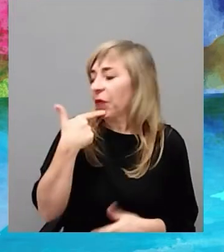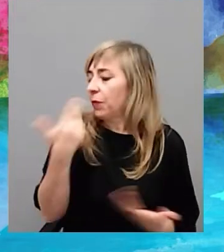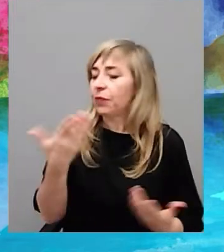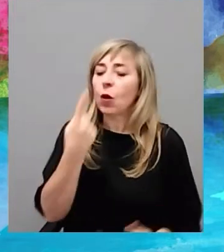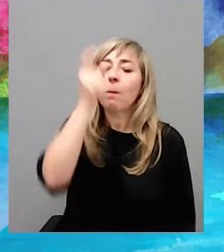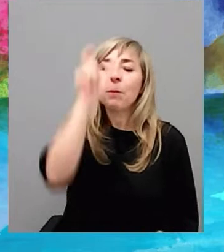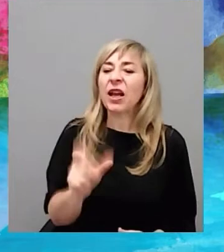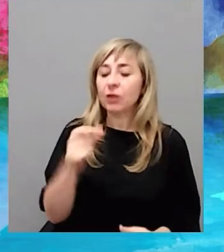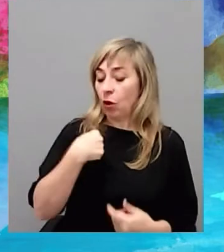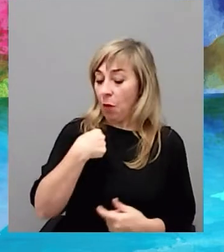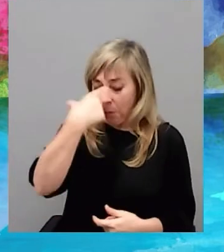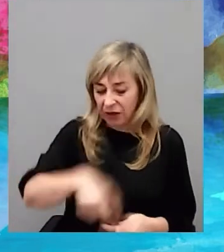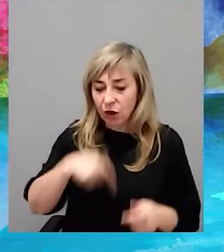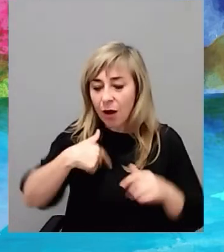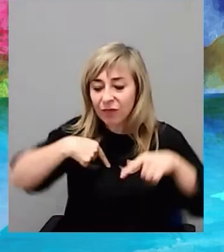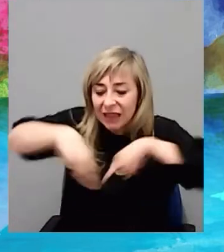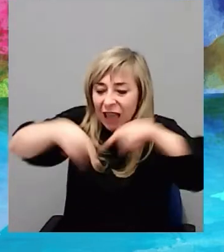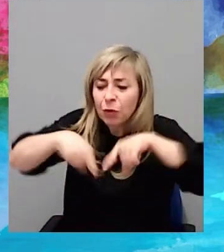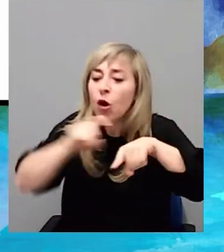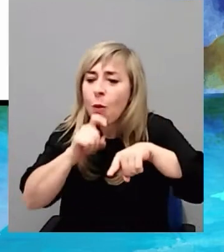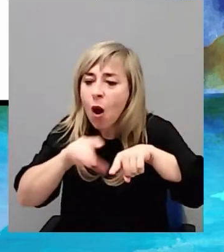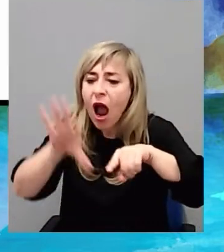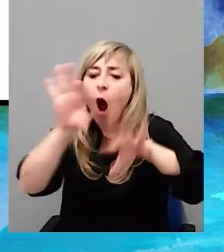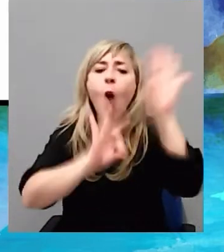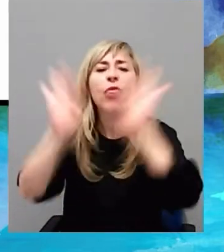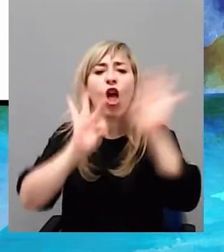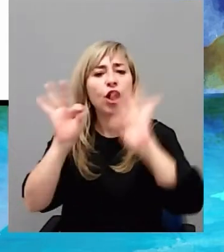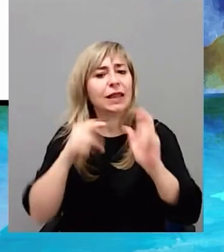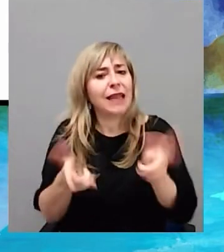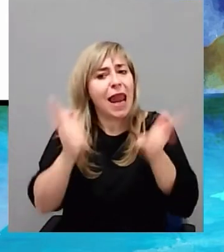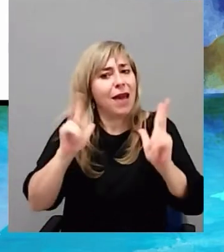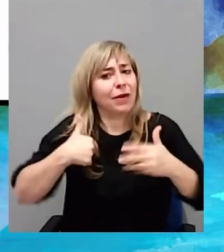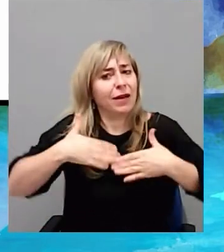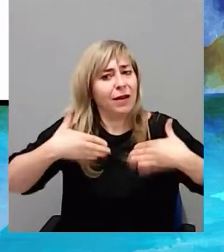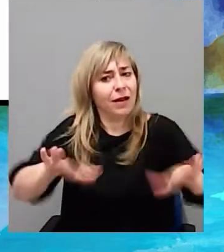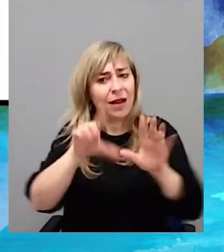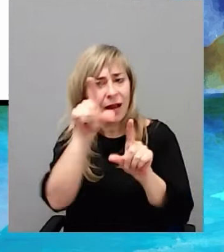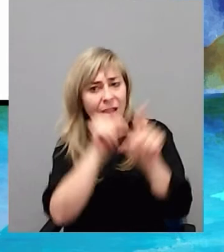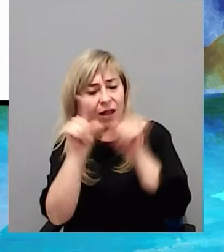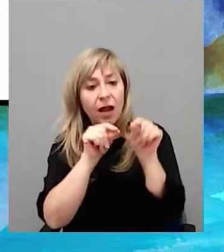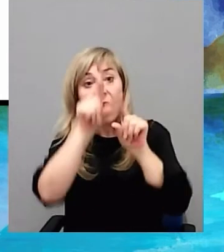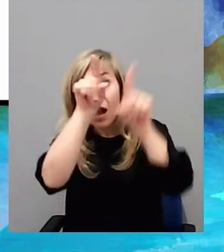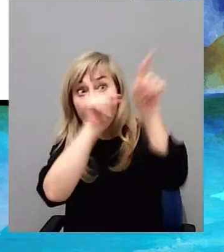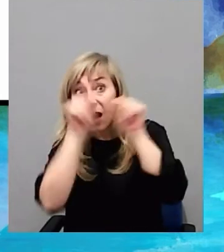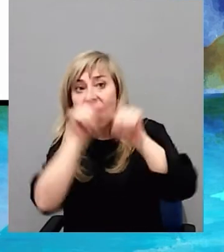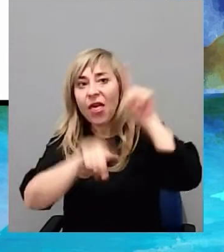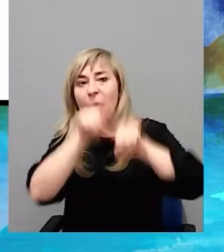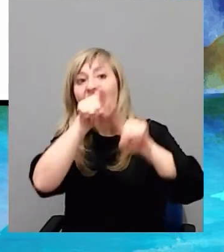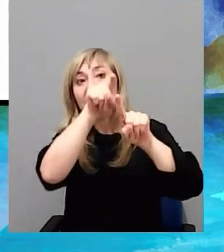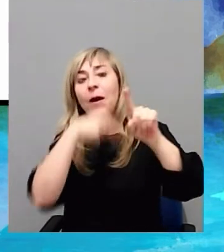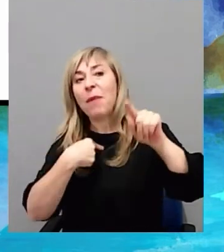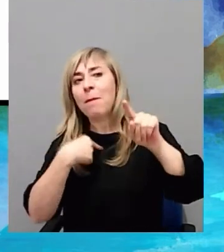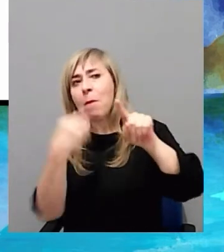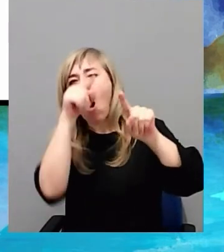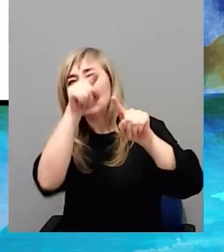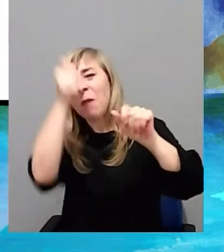that a person can select different options to move from point A to point B. And some of these options are more or less accessible,